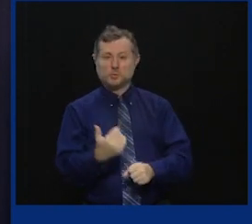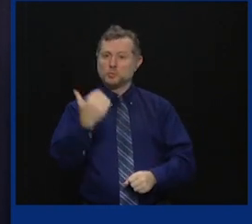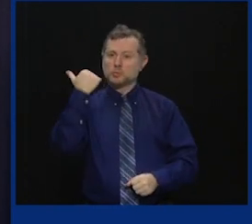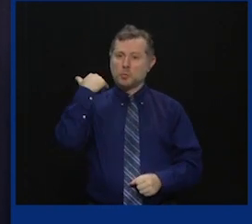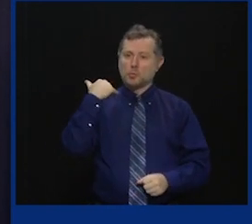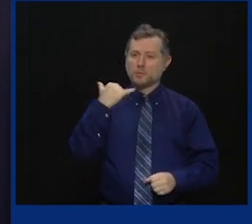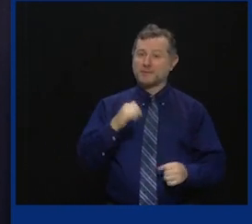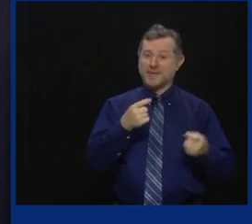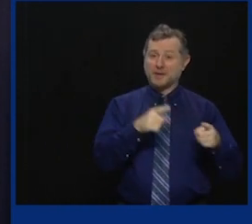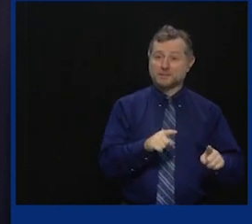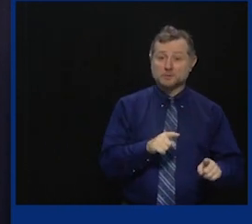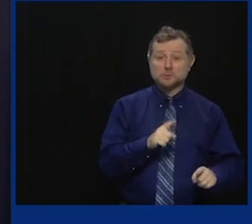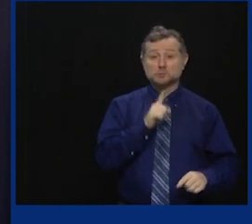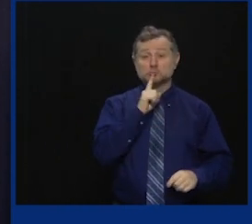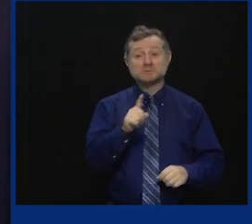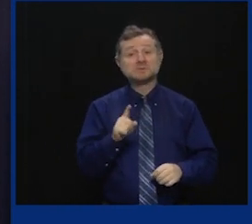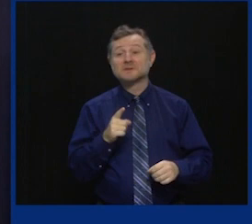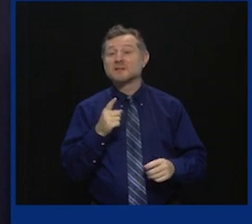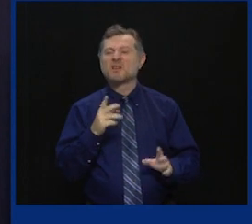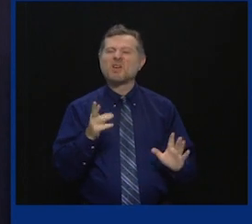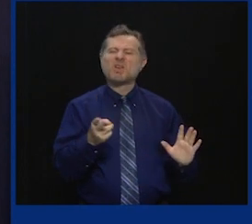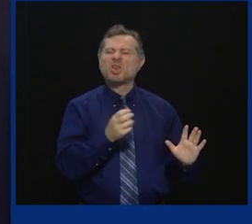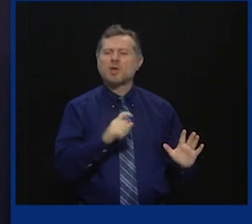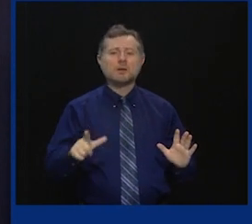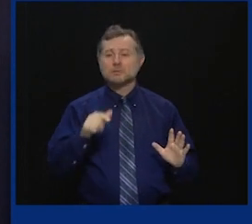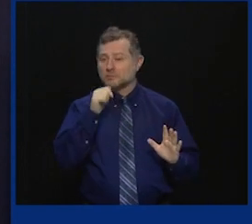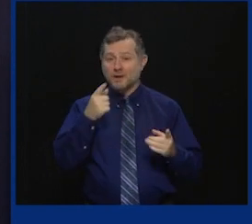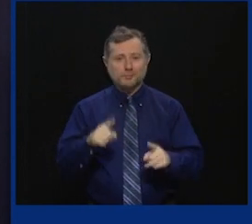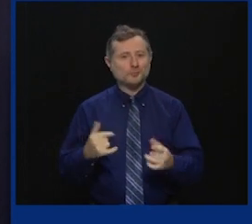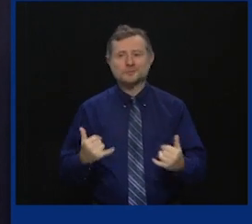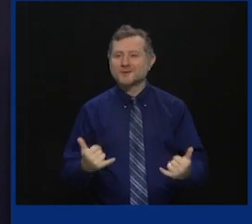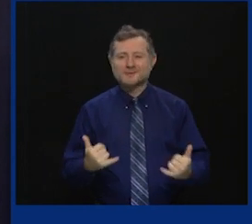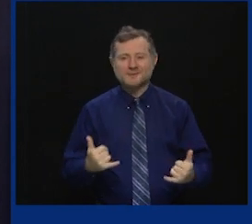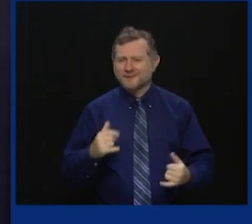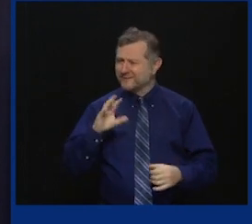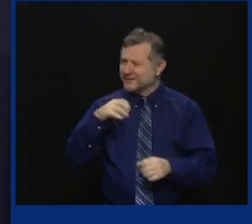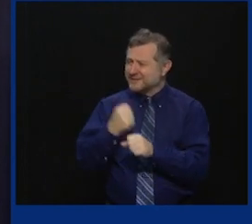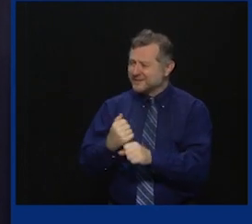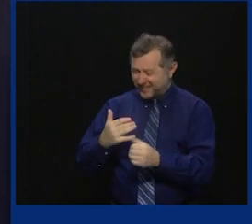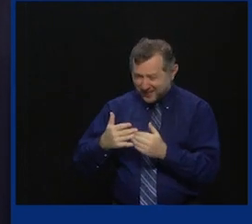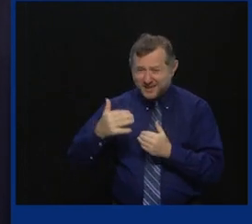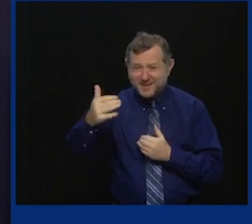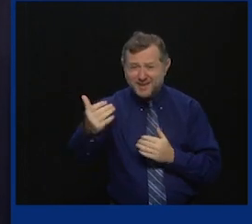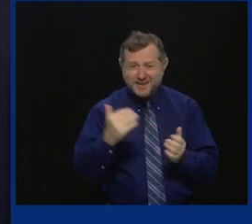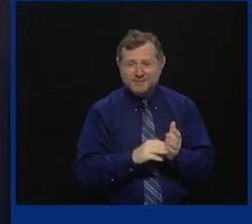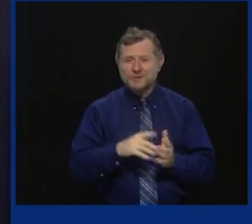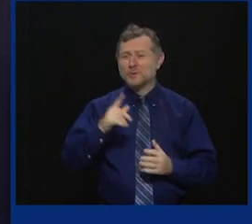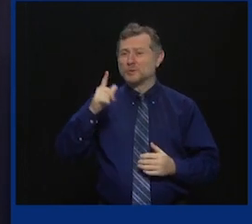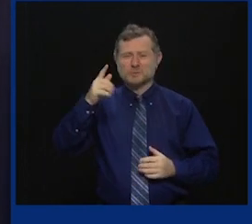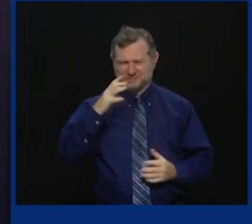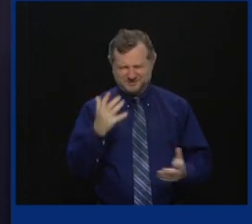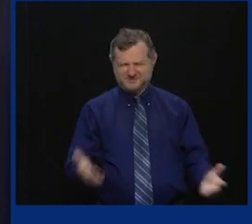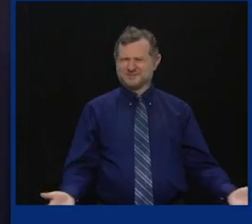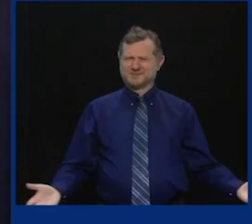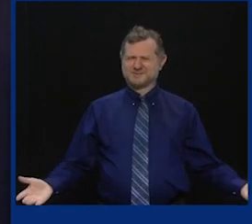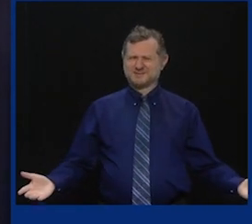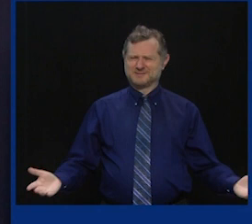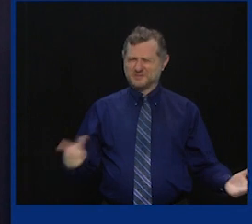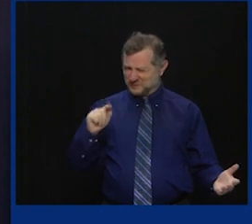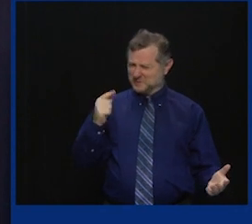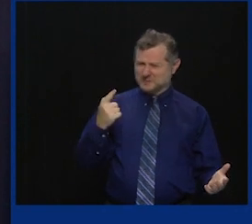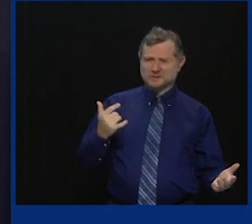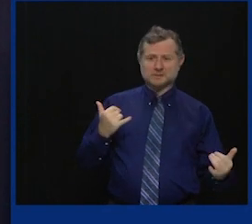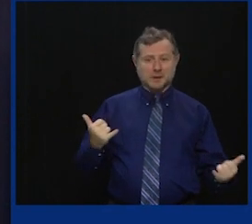shouldn't be happening 50 years later in 2021. So what are we going to do about it? Well, I've been